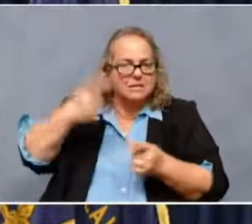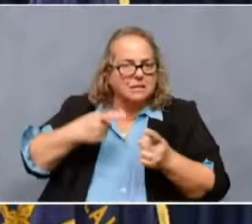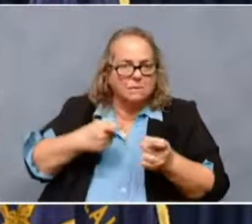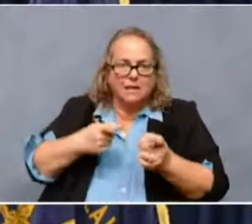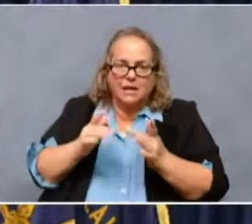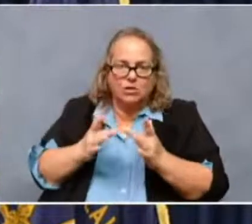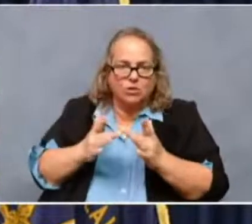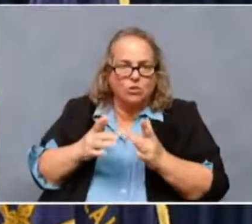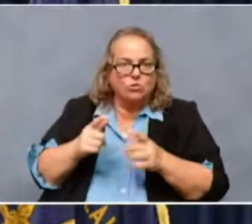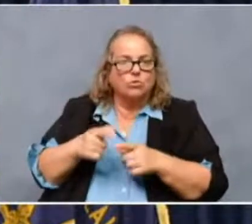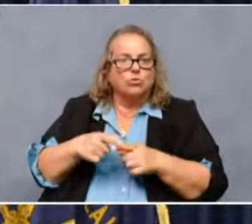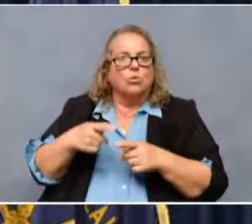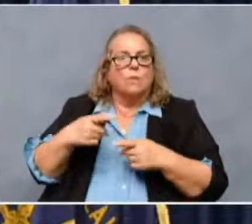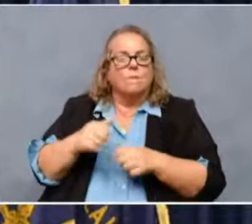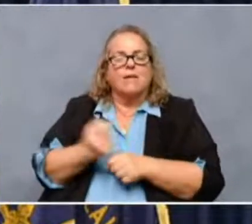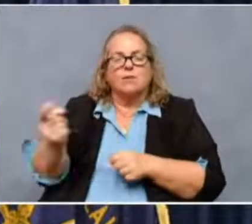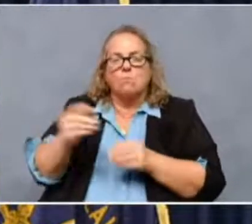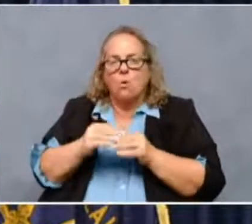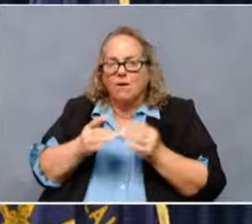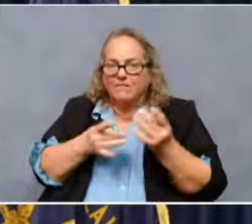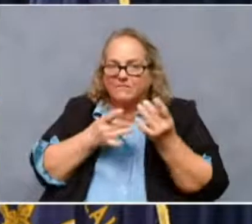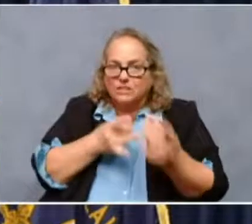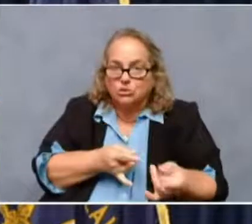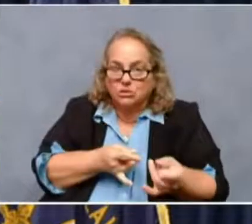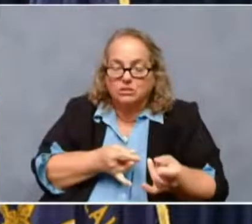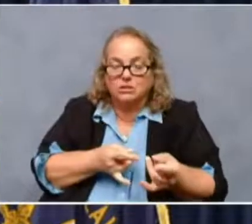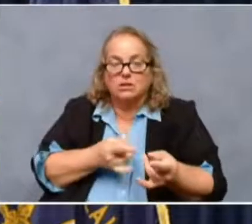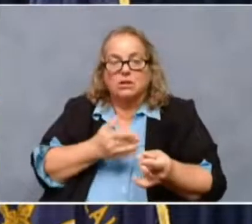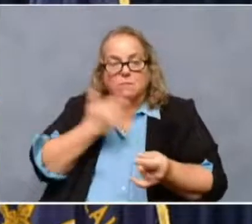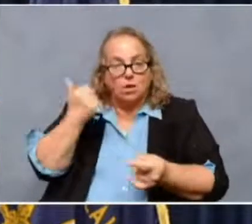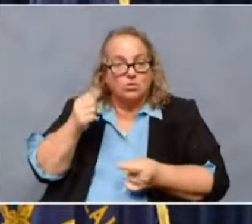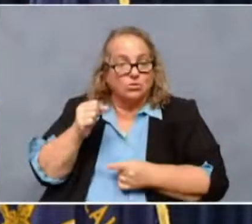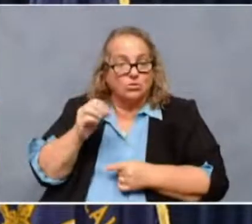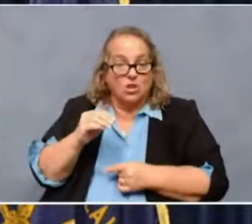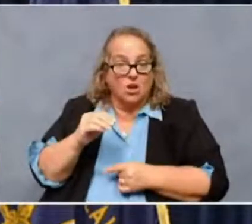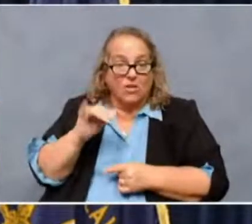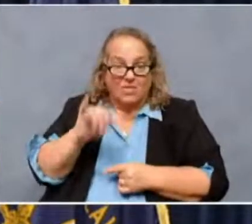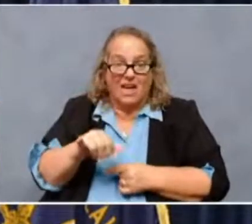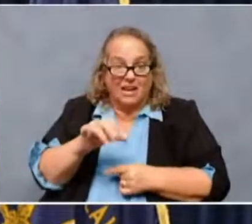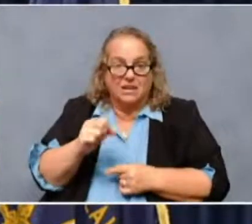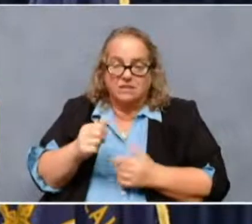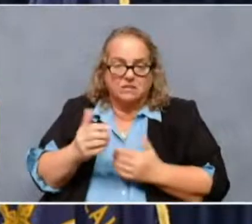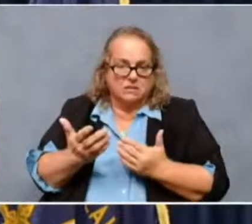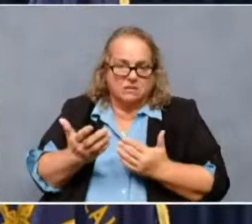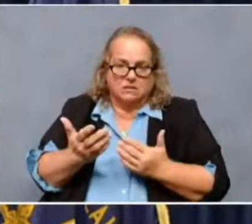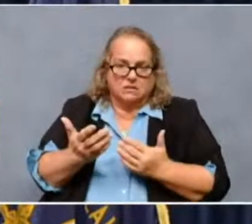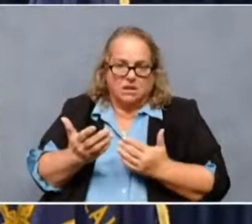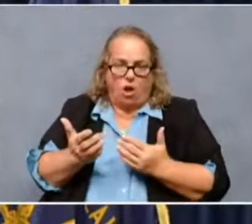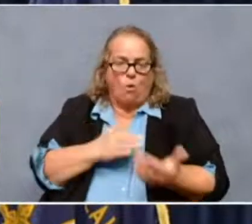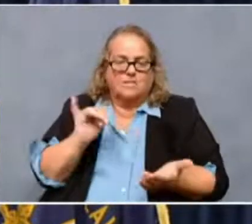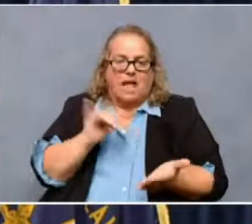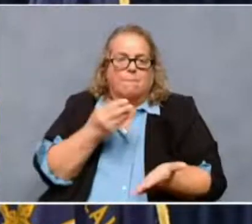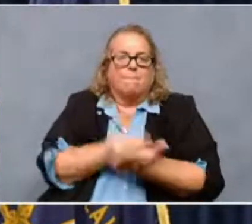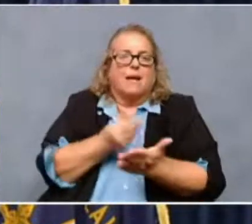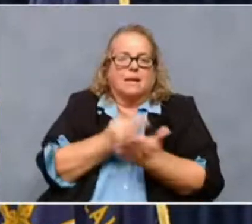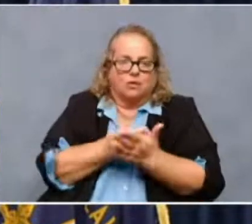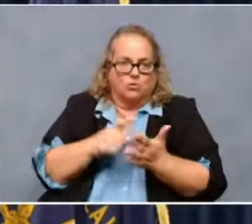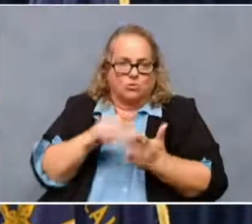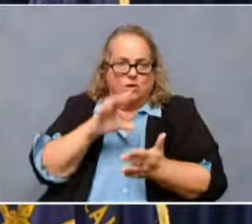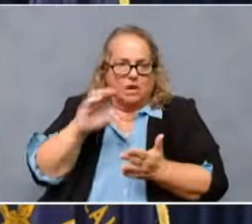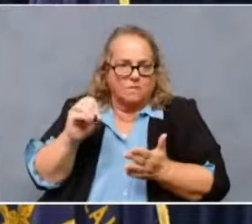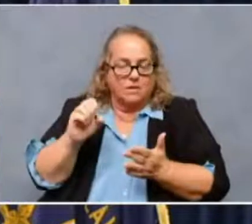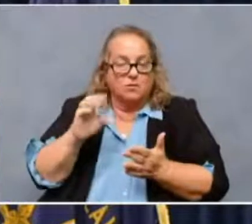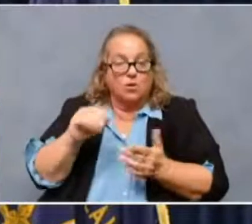more efficient, and that is almost currency to companies. So when we look